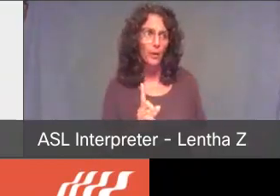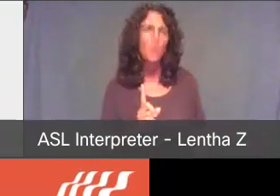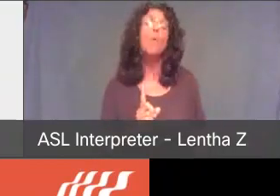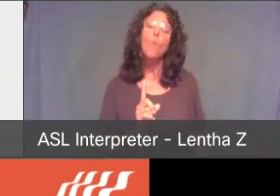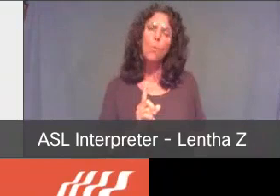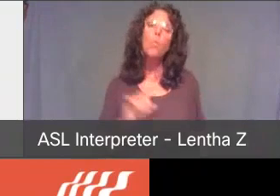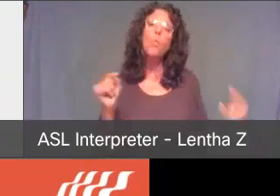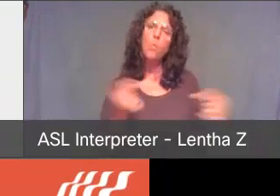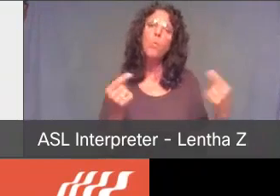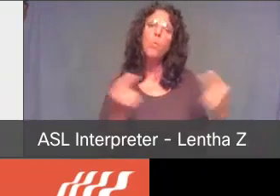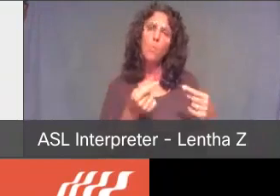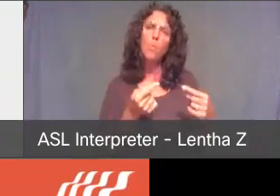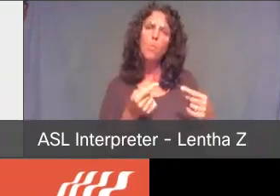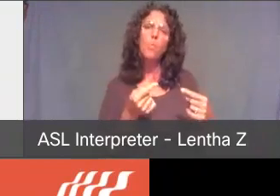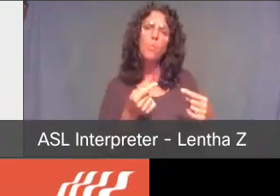harmful or,